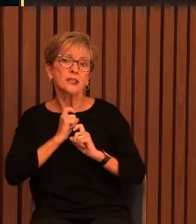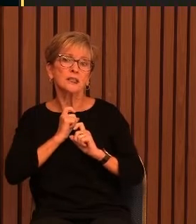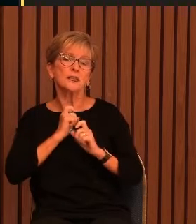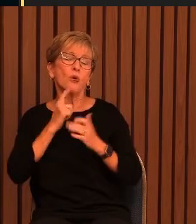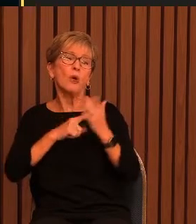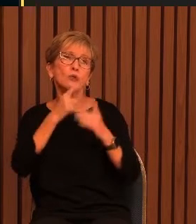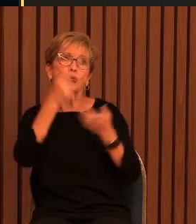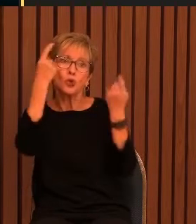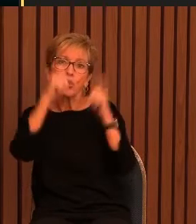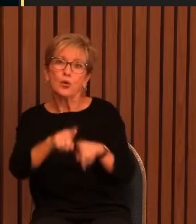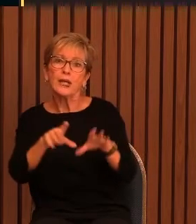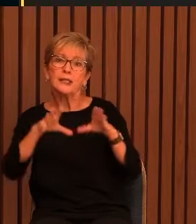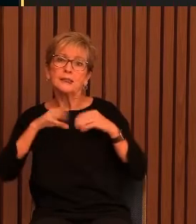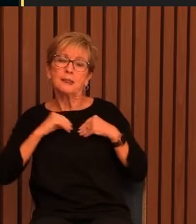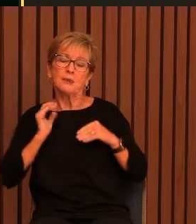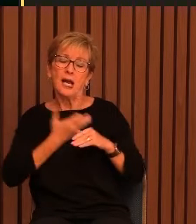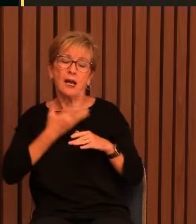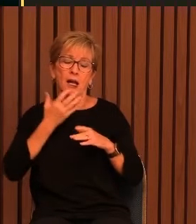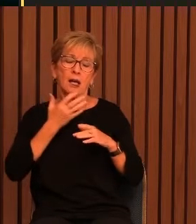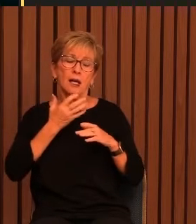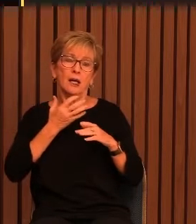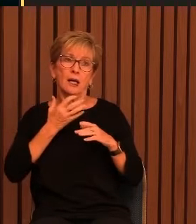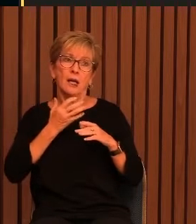What would you agree to meet those federal